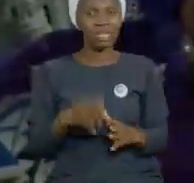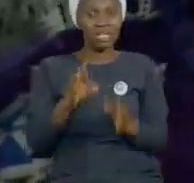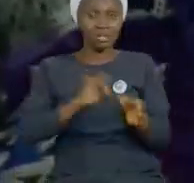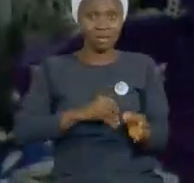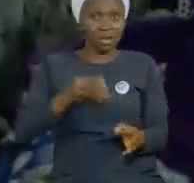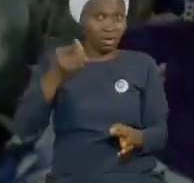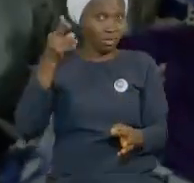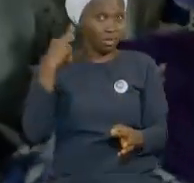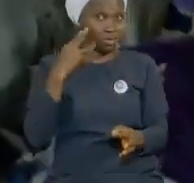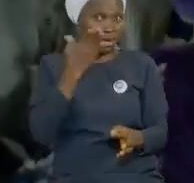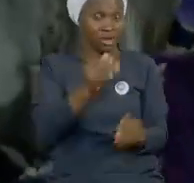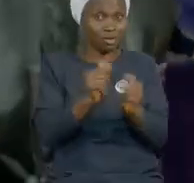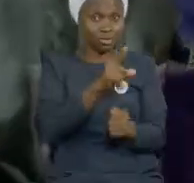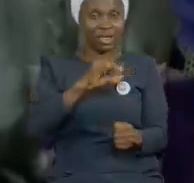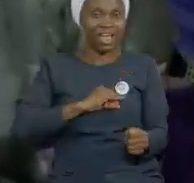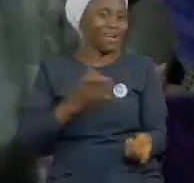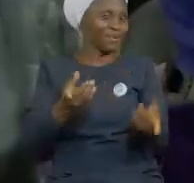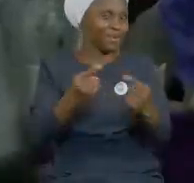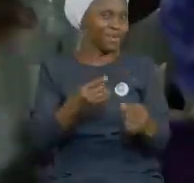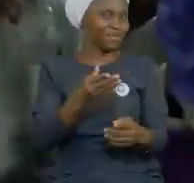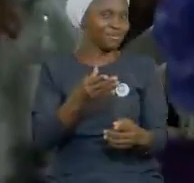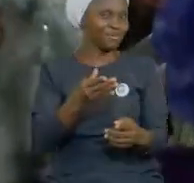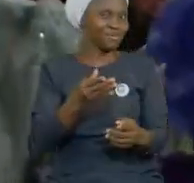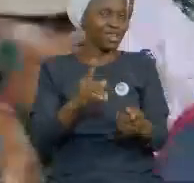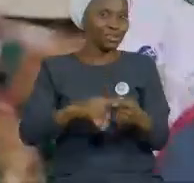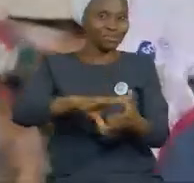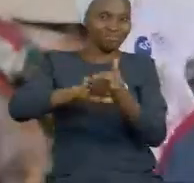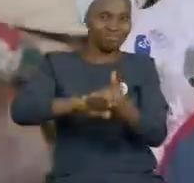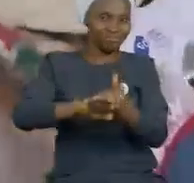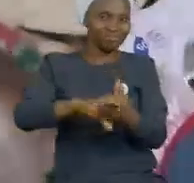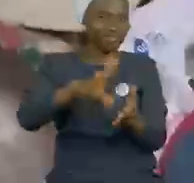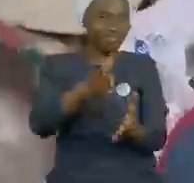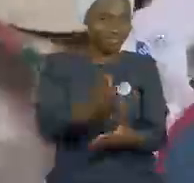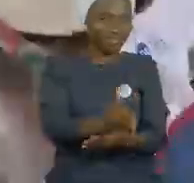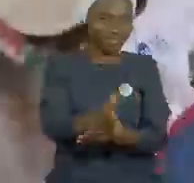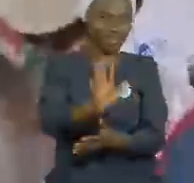and shake your hand because you have healing here tonight.